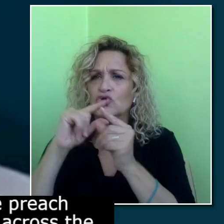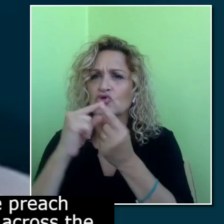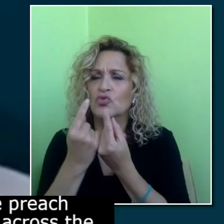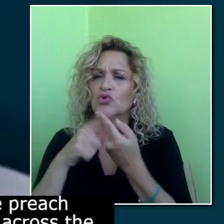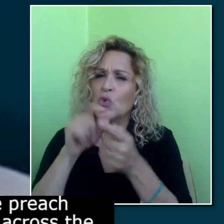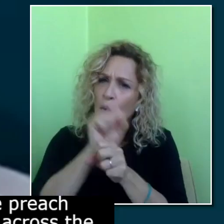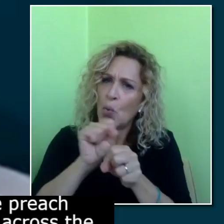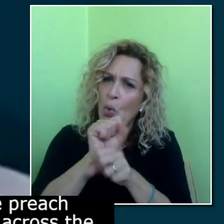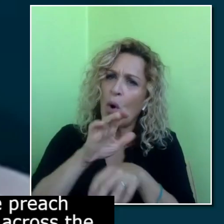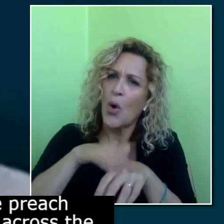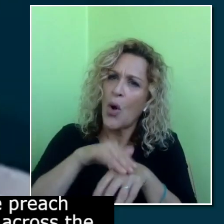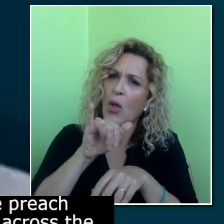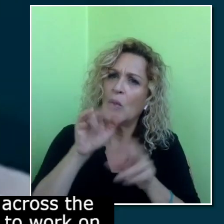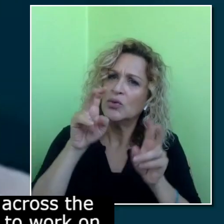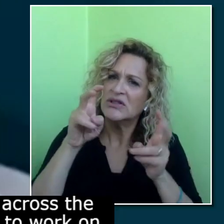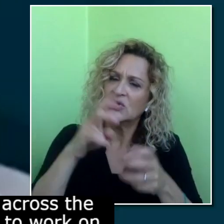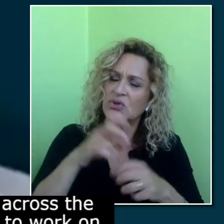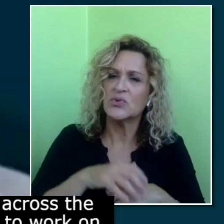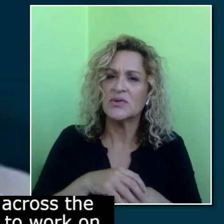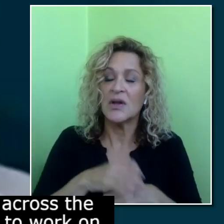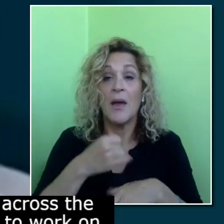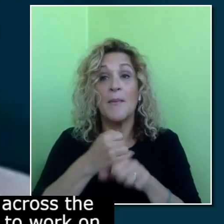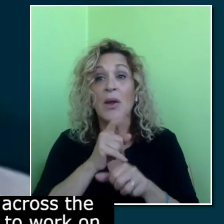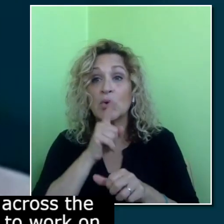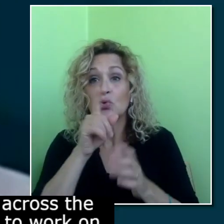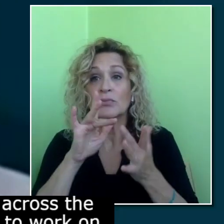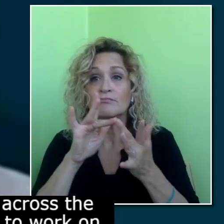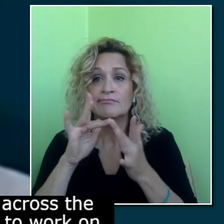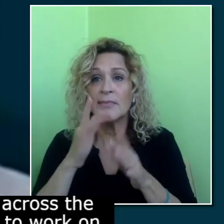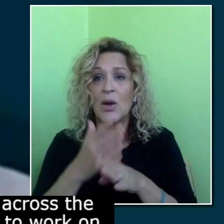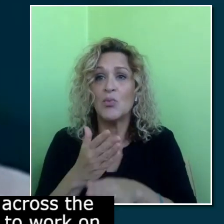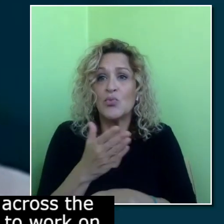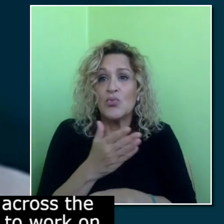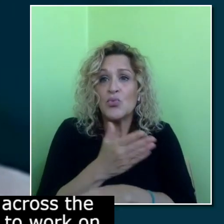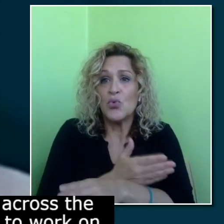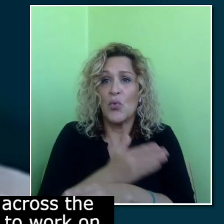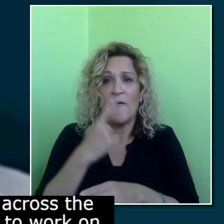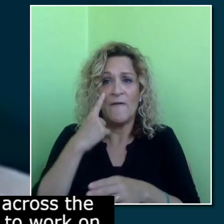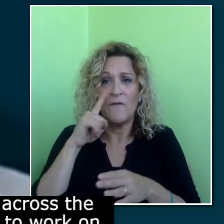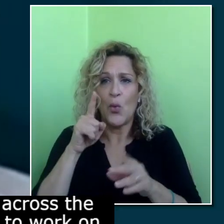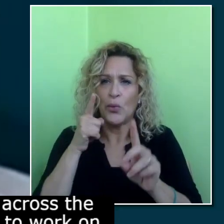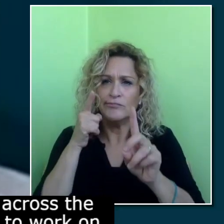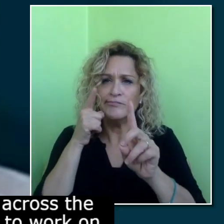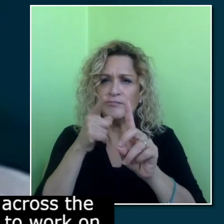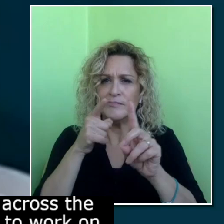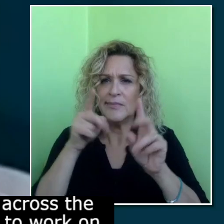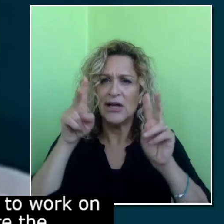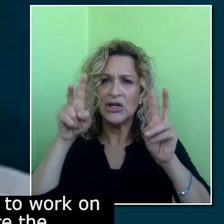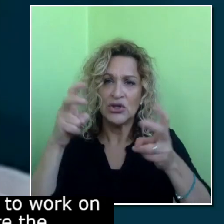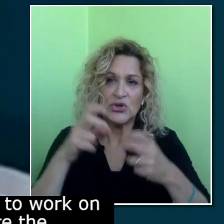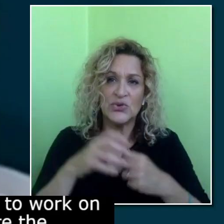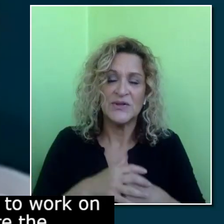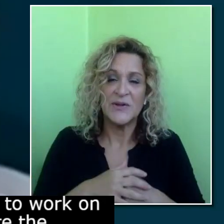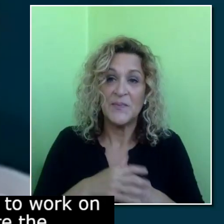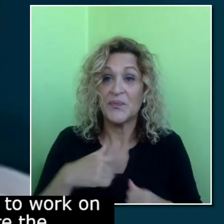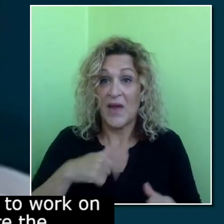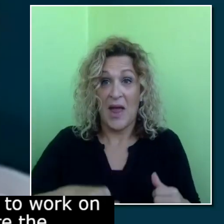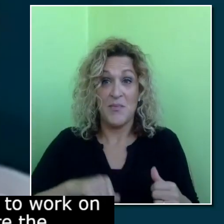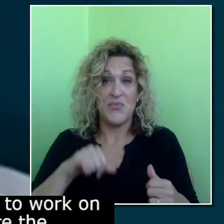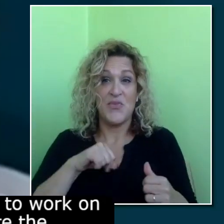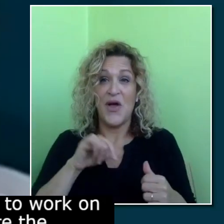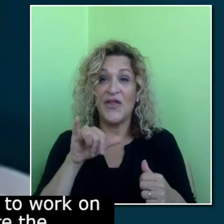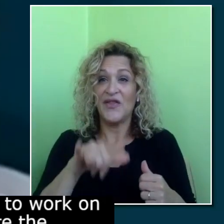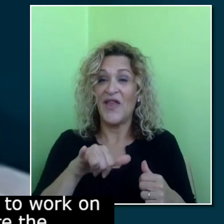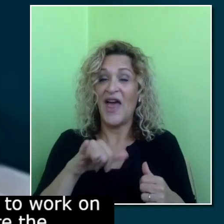ensure that the Internet improves through tackling such issues. I'm proud that the Accessibility SIG is